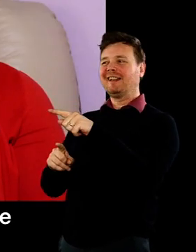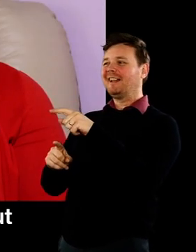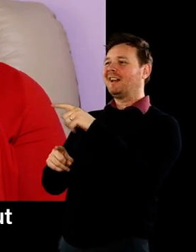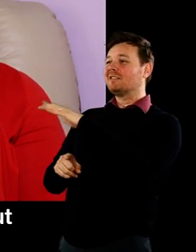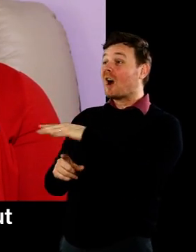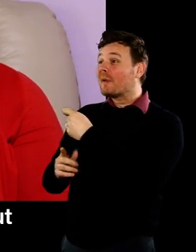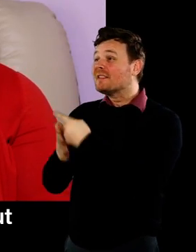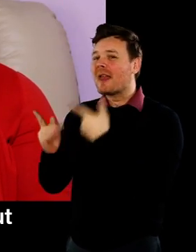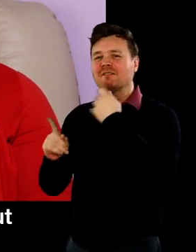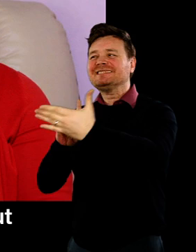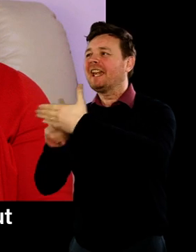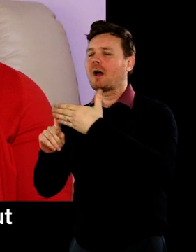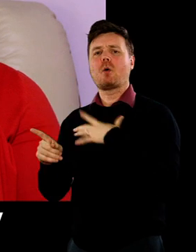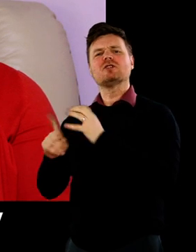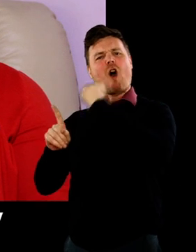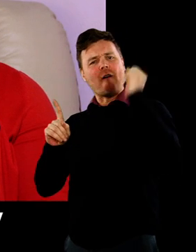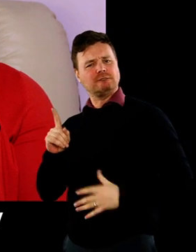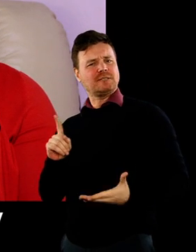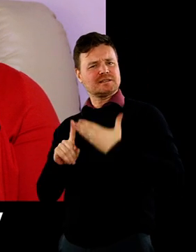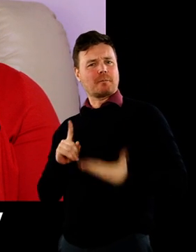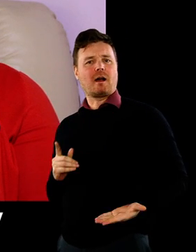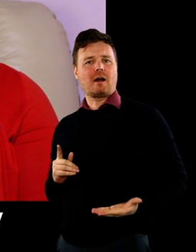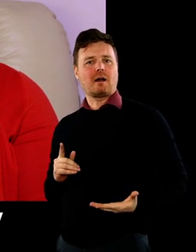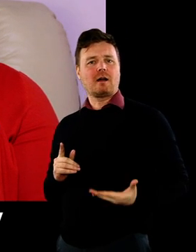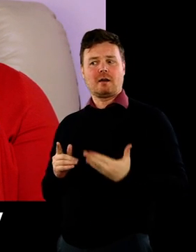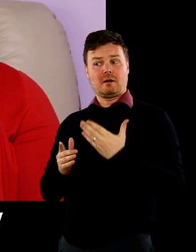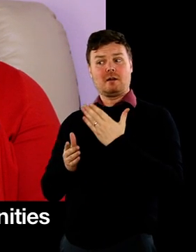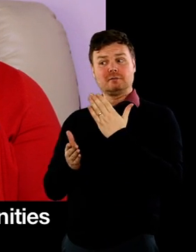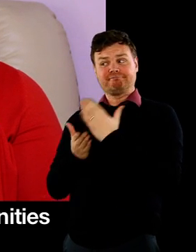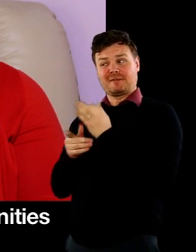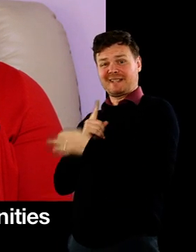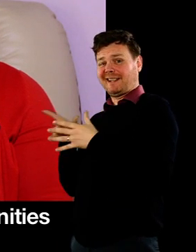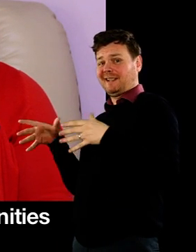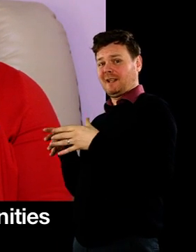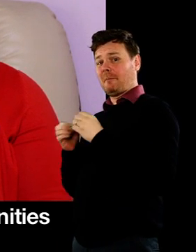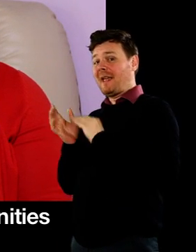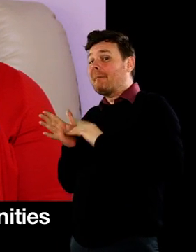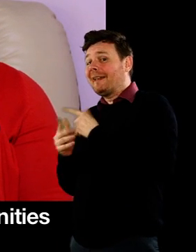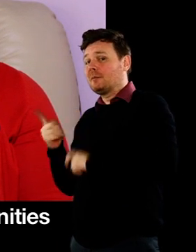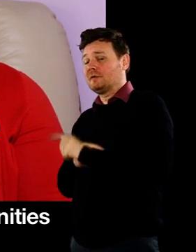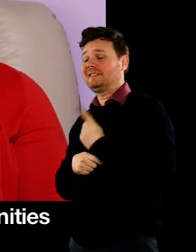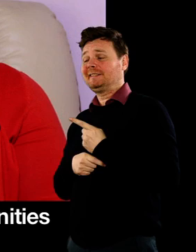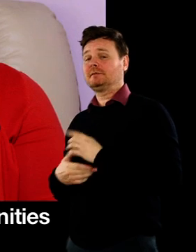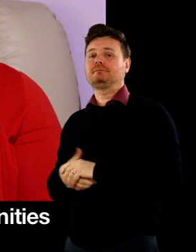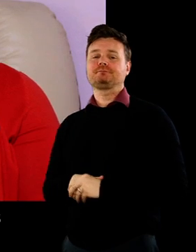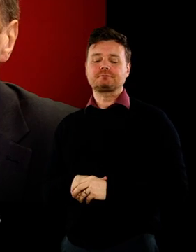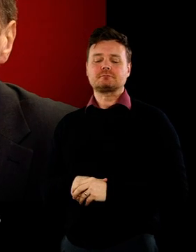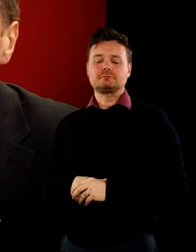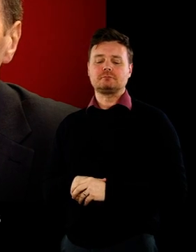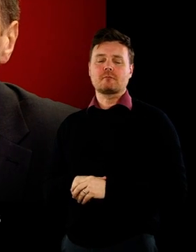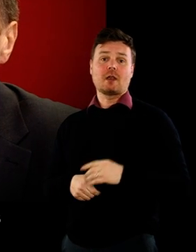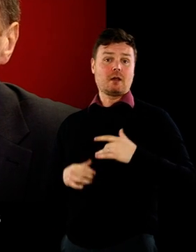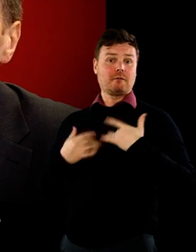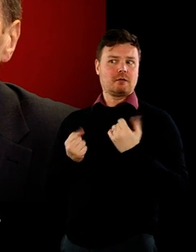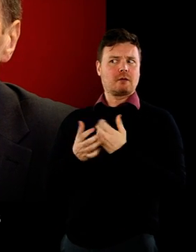rid of some of the stigmas that are out there about having a child with a disability, especially within the BME communities. We